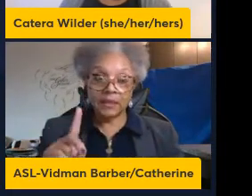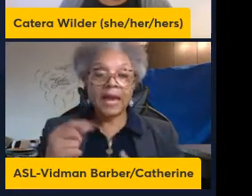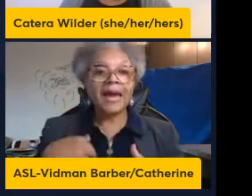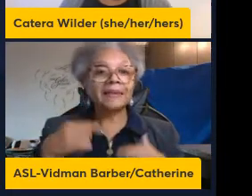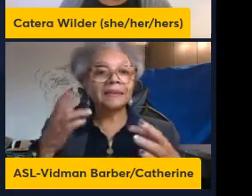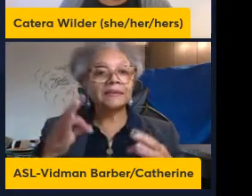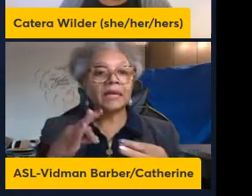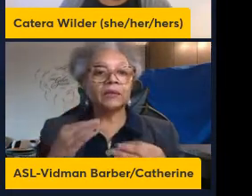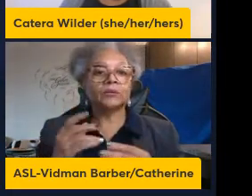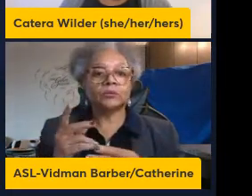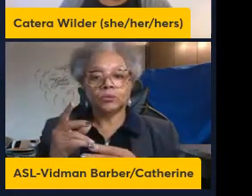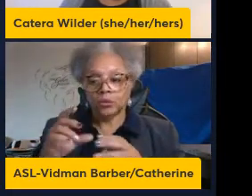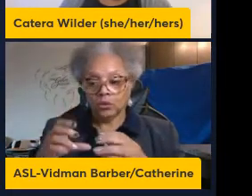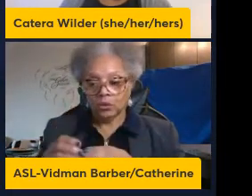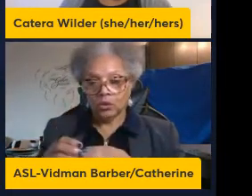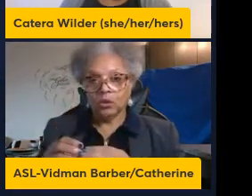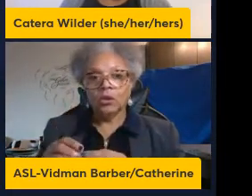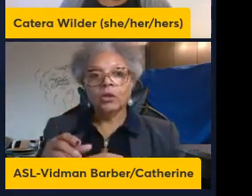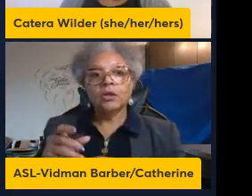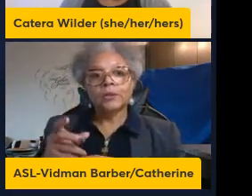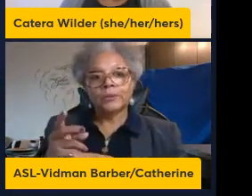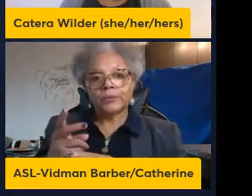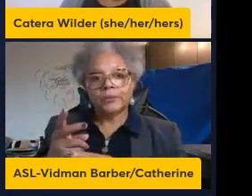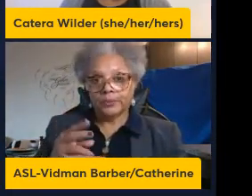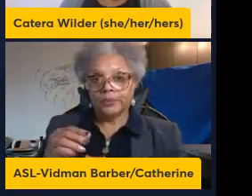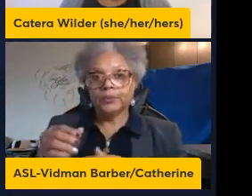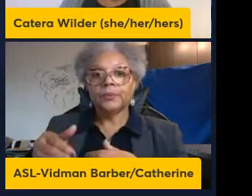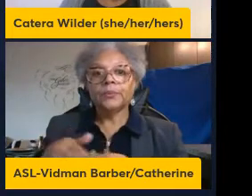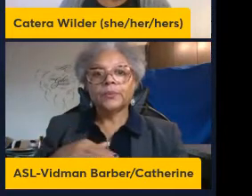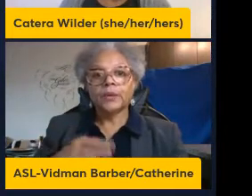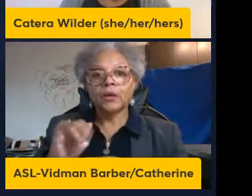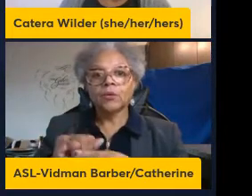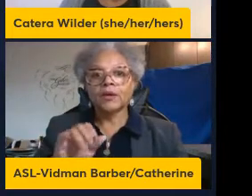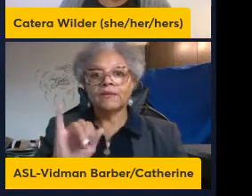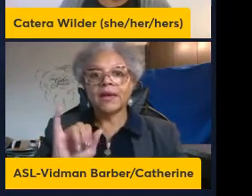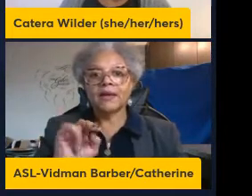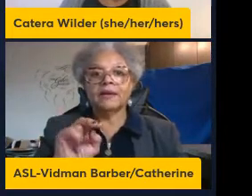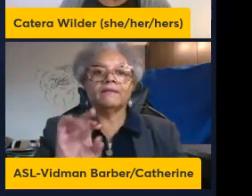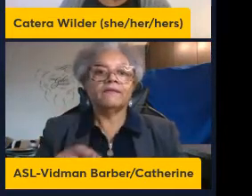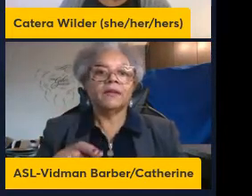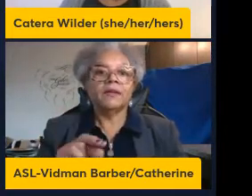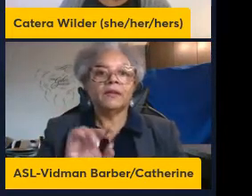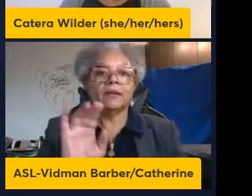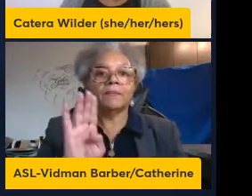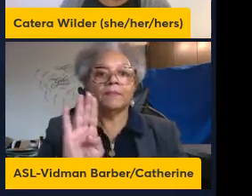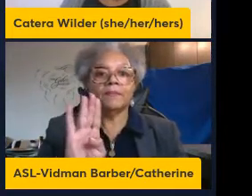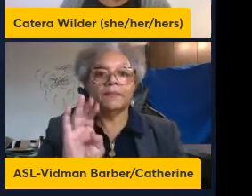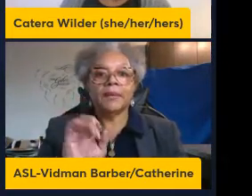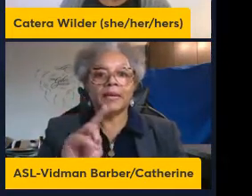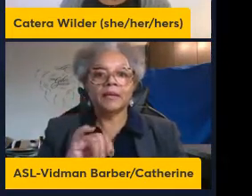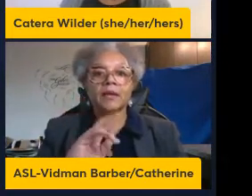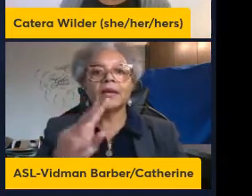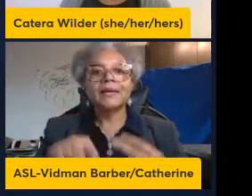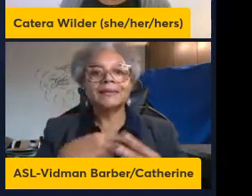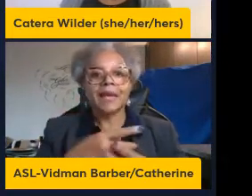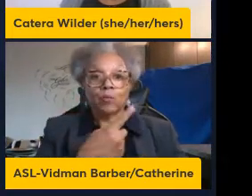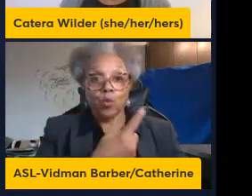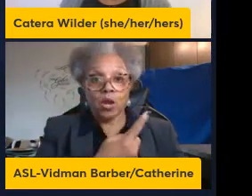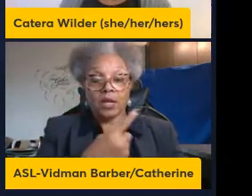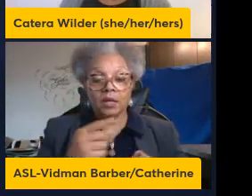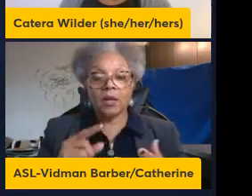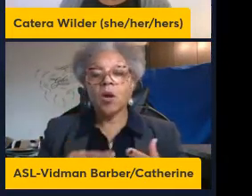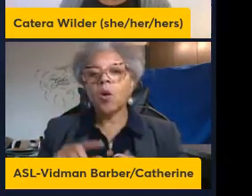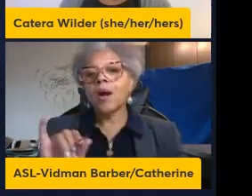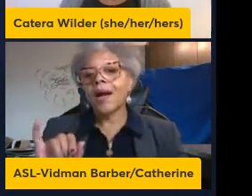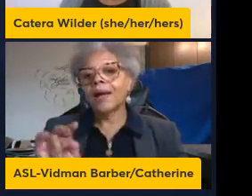incubate MLE lung epithelial cells with either interferon beta, which is a type 1 interferon, or